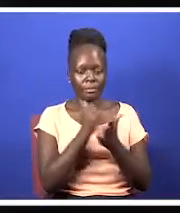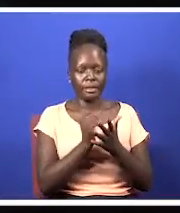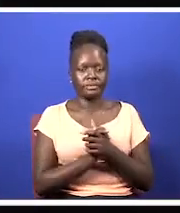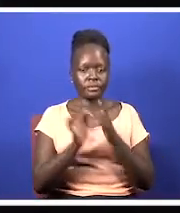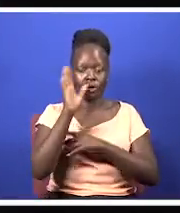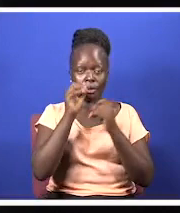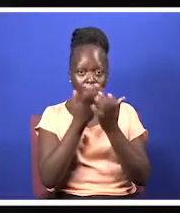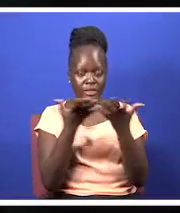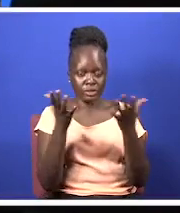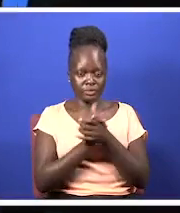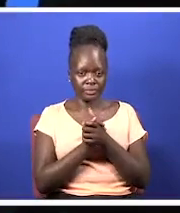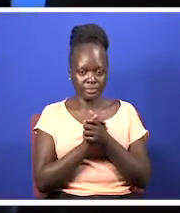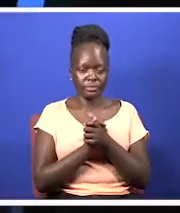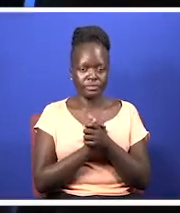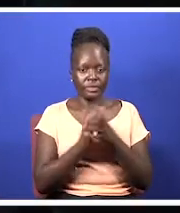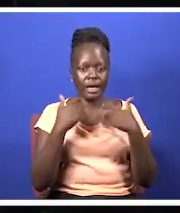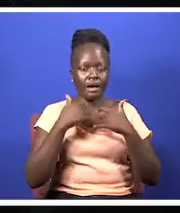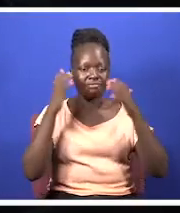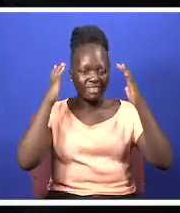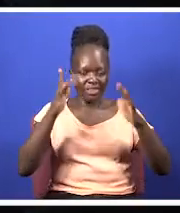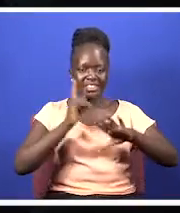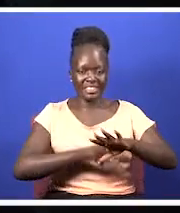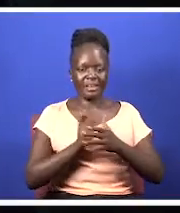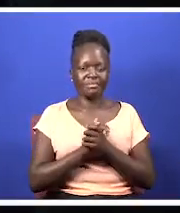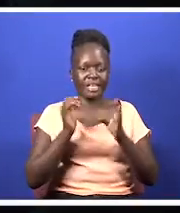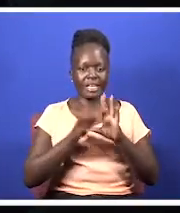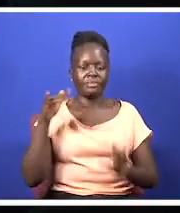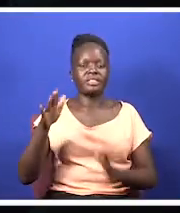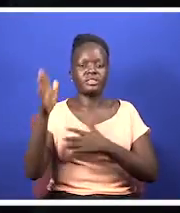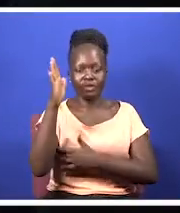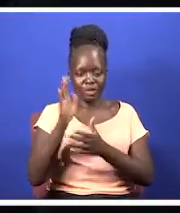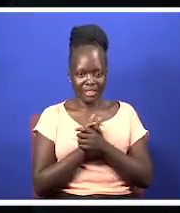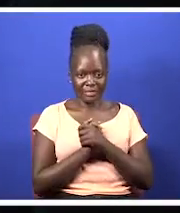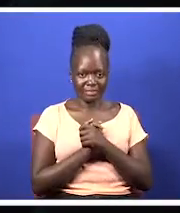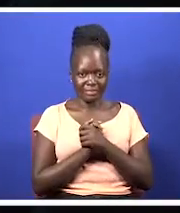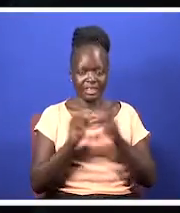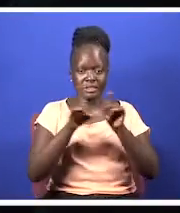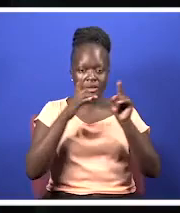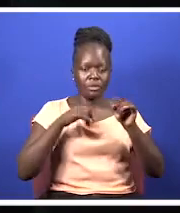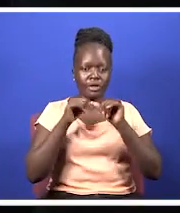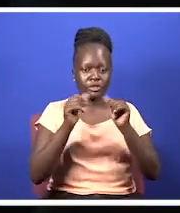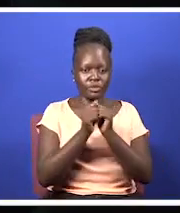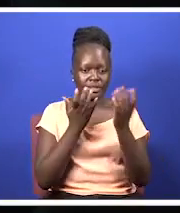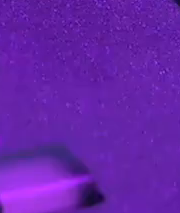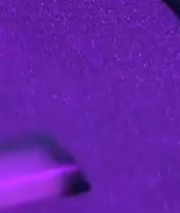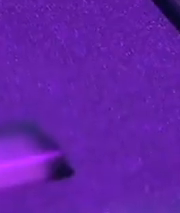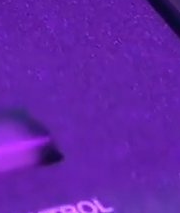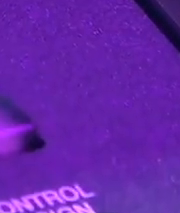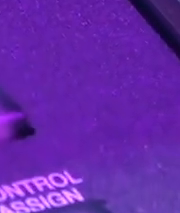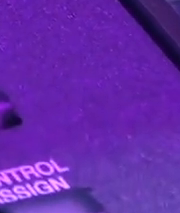Amen. God bless you and have a great time in the presence of the Lord as we continue with the